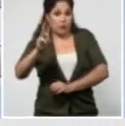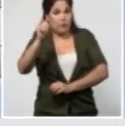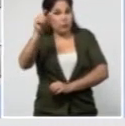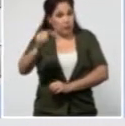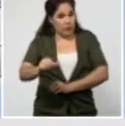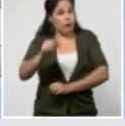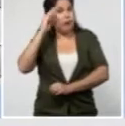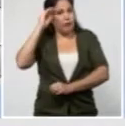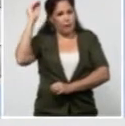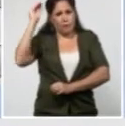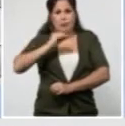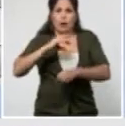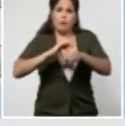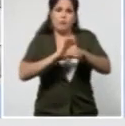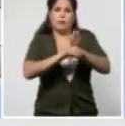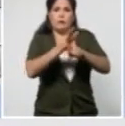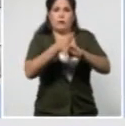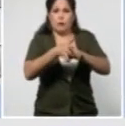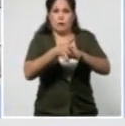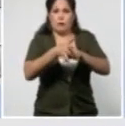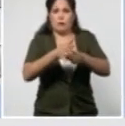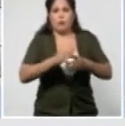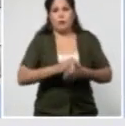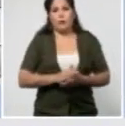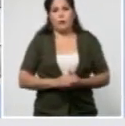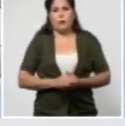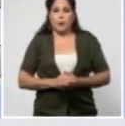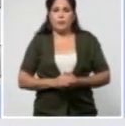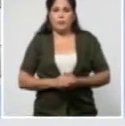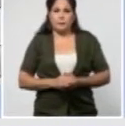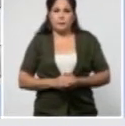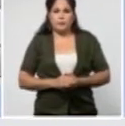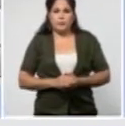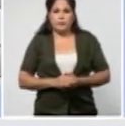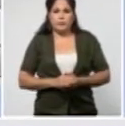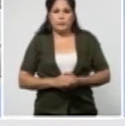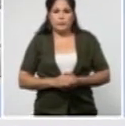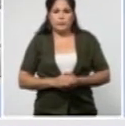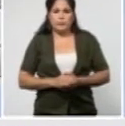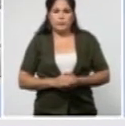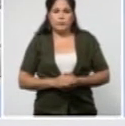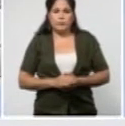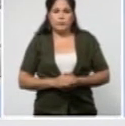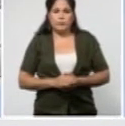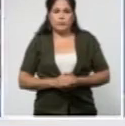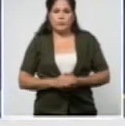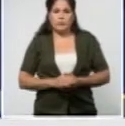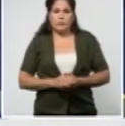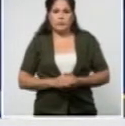people have been diagnosed with SARS-CoV-2 and COVID-19.